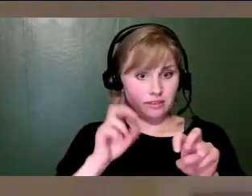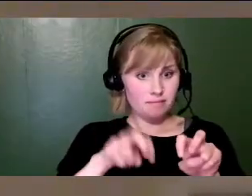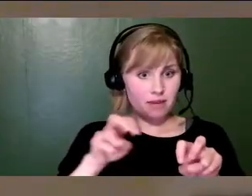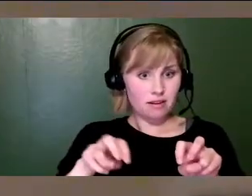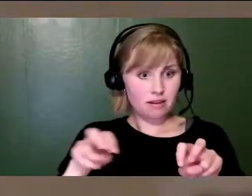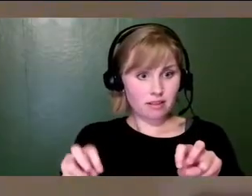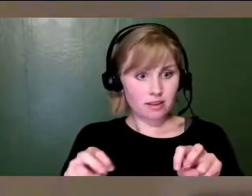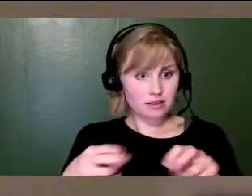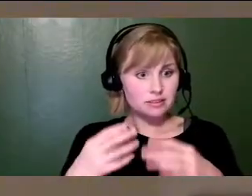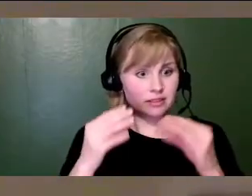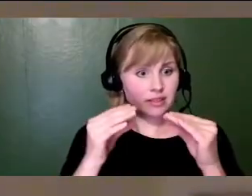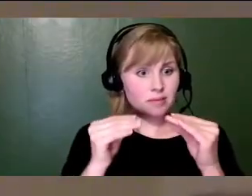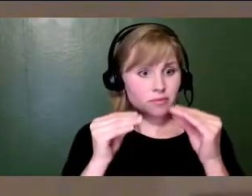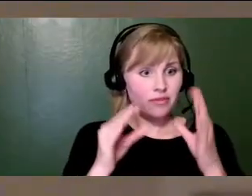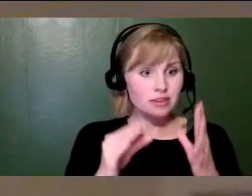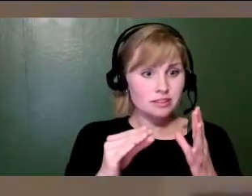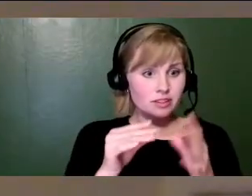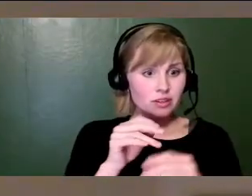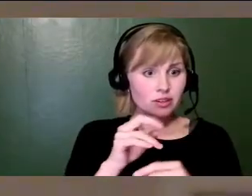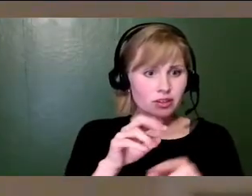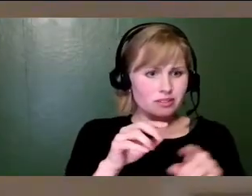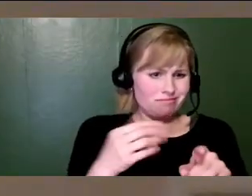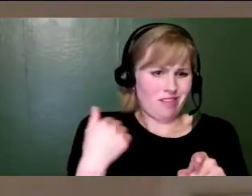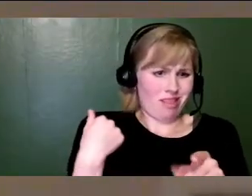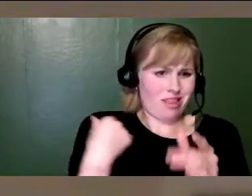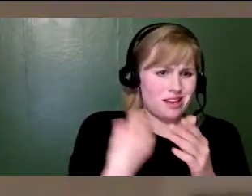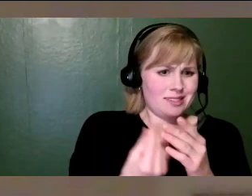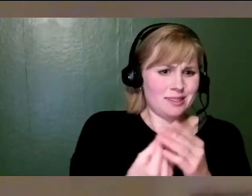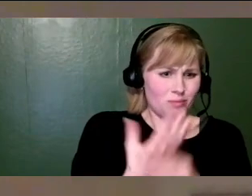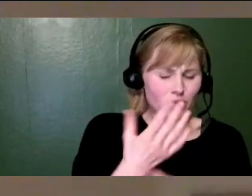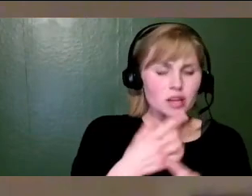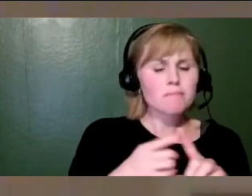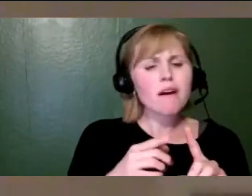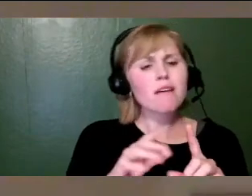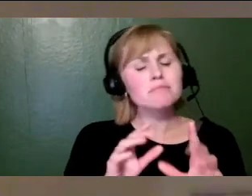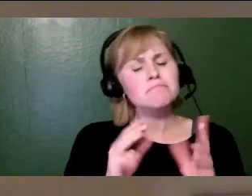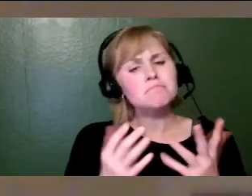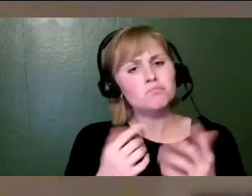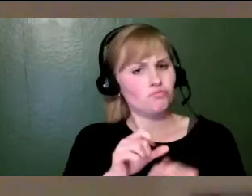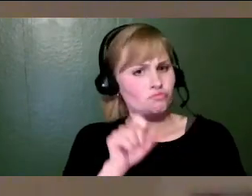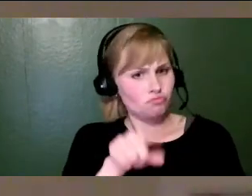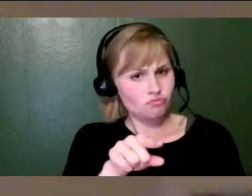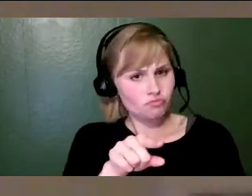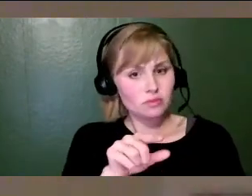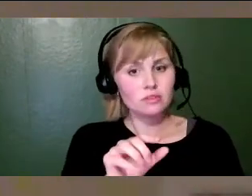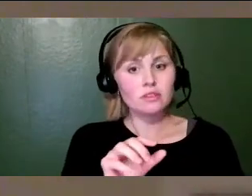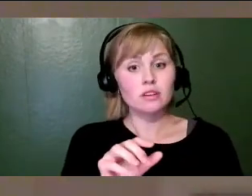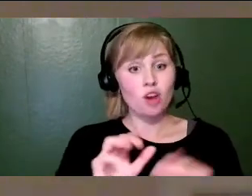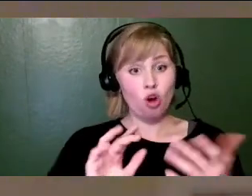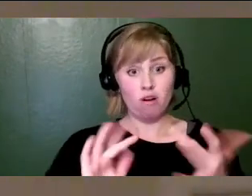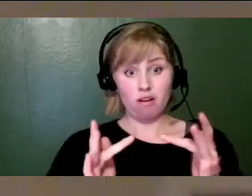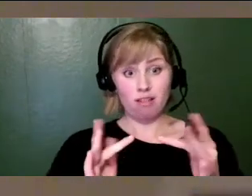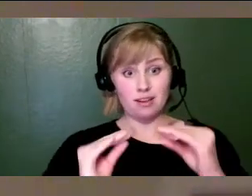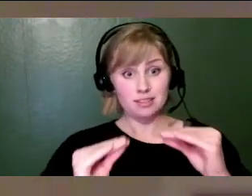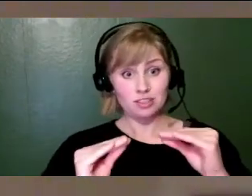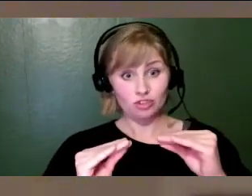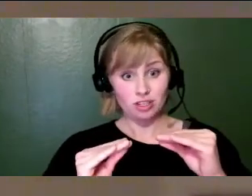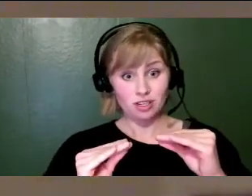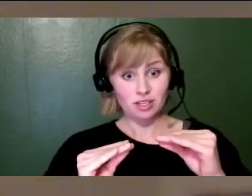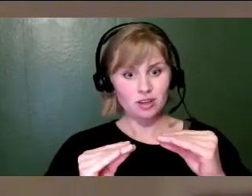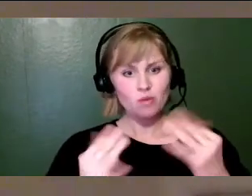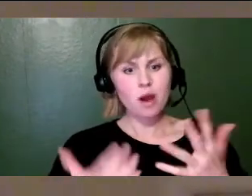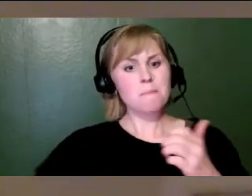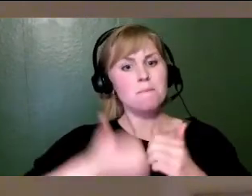last spring. But what's been the most rewarding part of online teaching and most challenging part of online